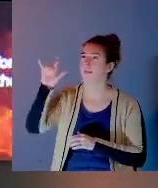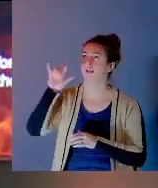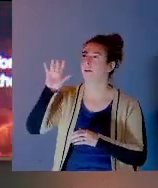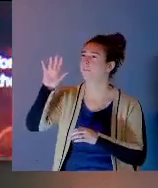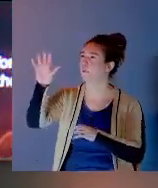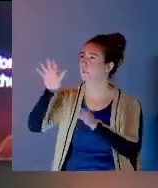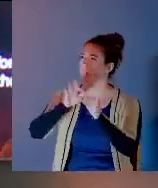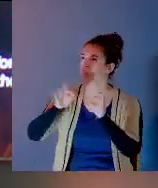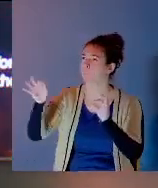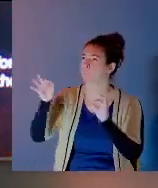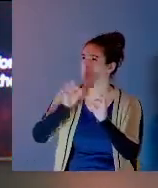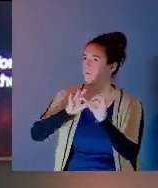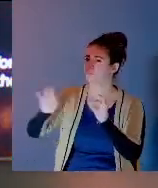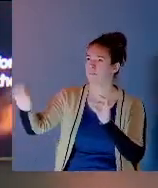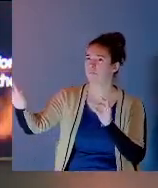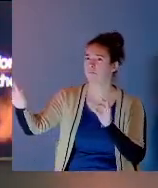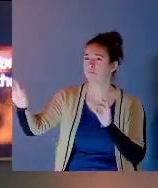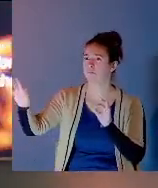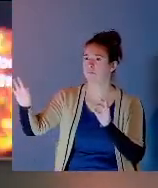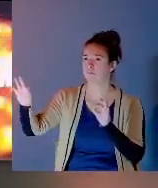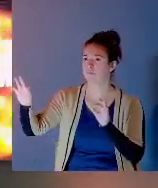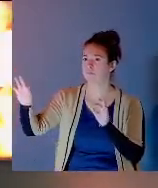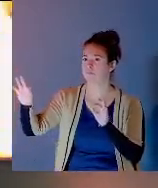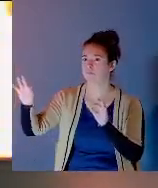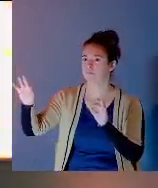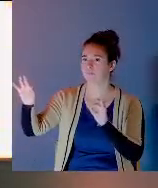word, it's my strength in the